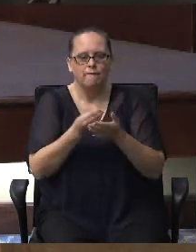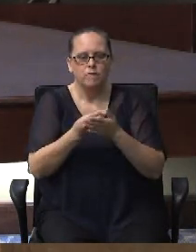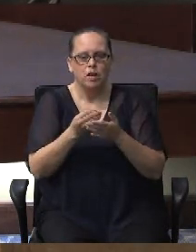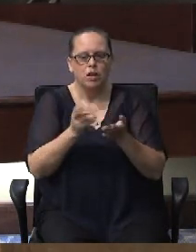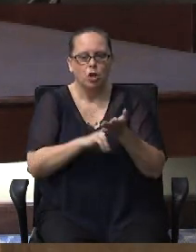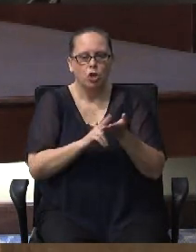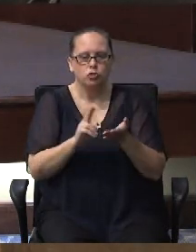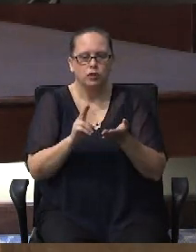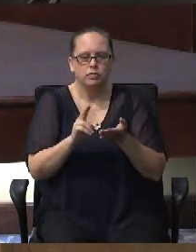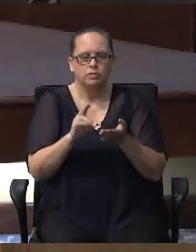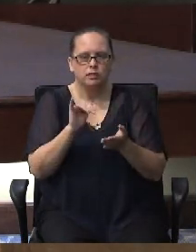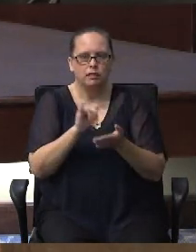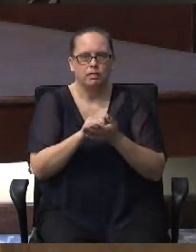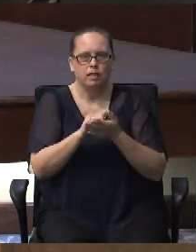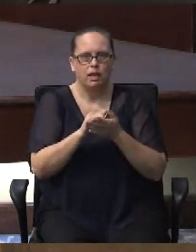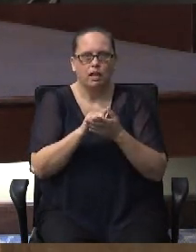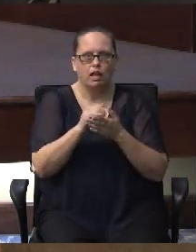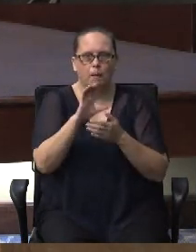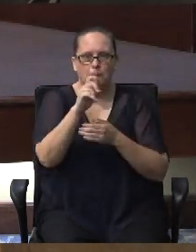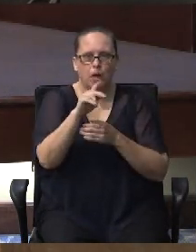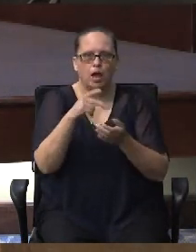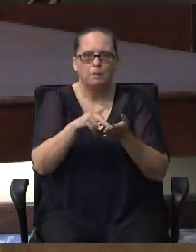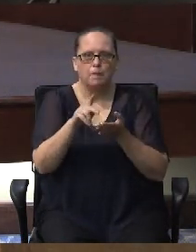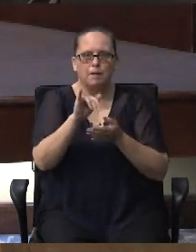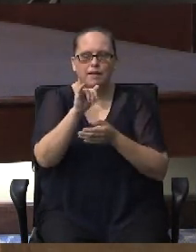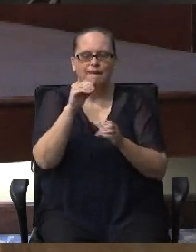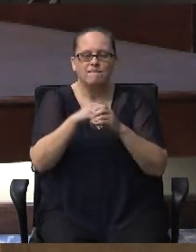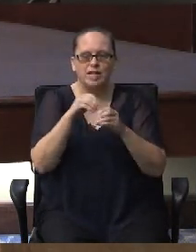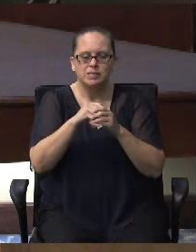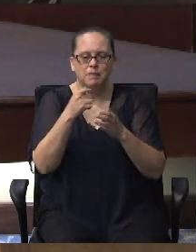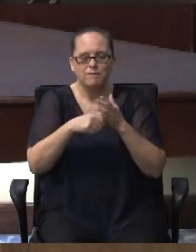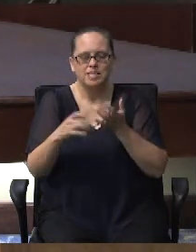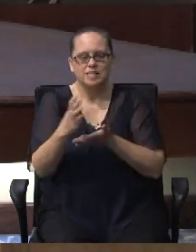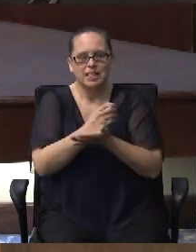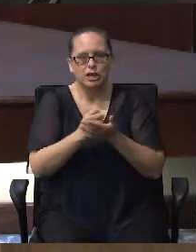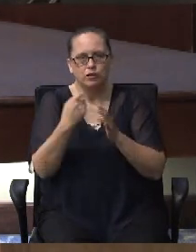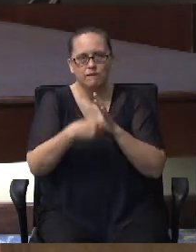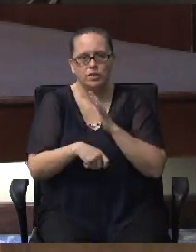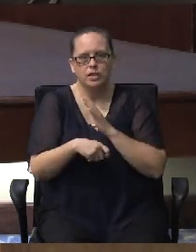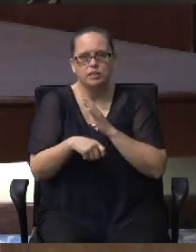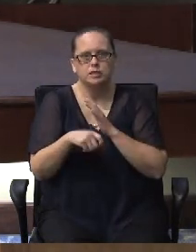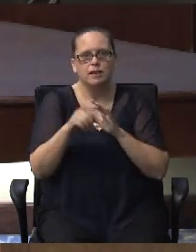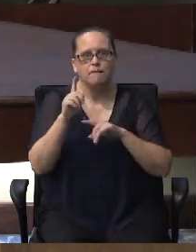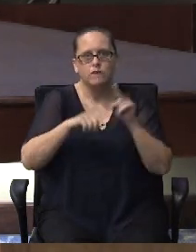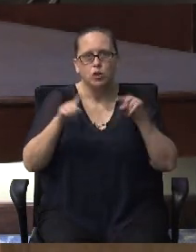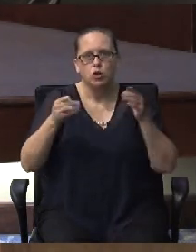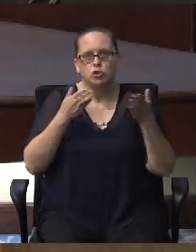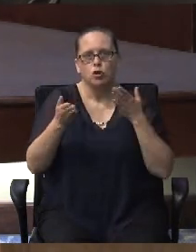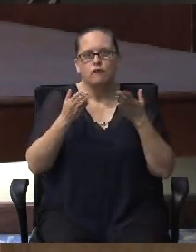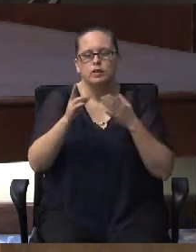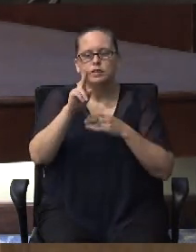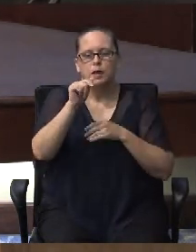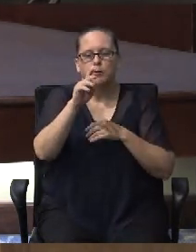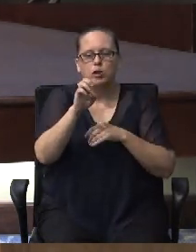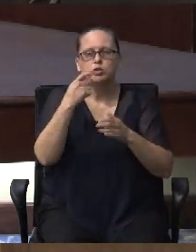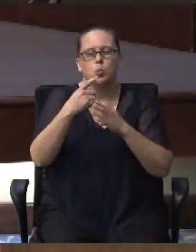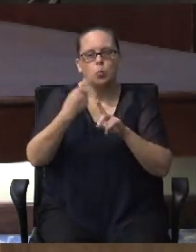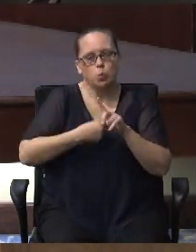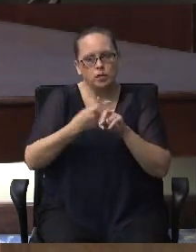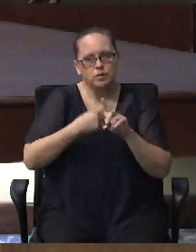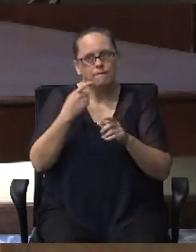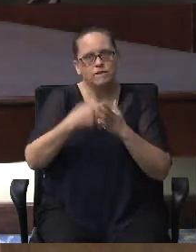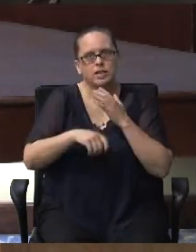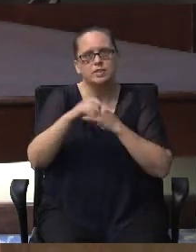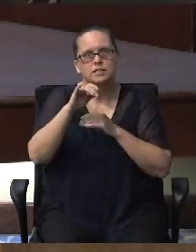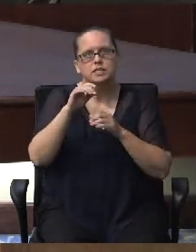bank fees, debt service, bond payments, investment fees and collection fees, various services, upgrades, rental fees, lease and